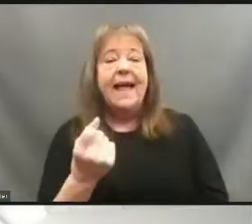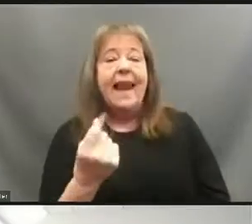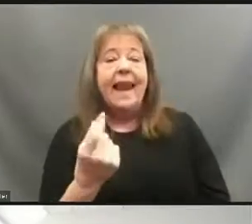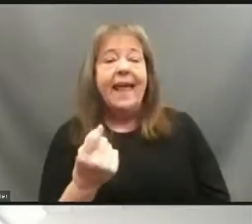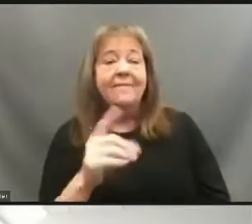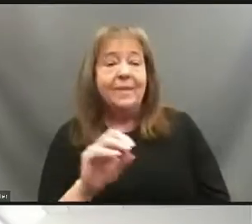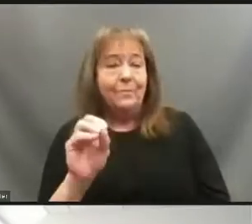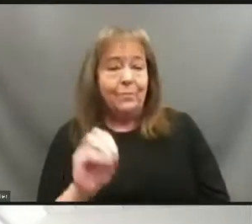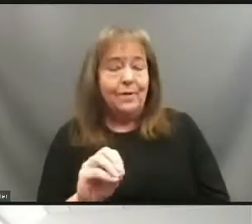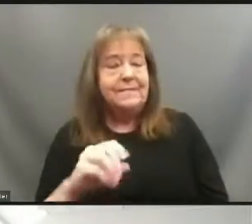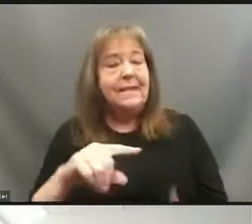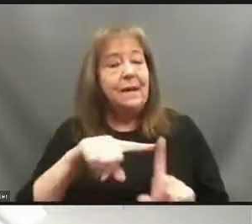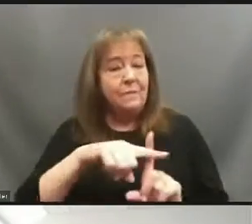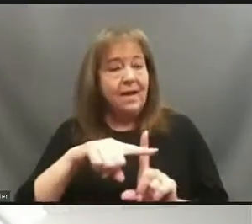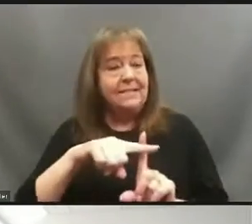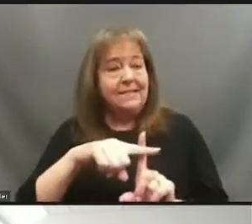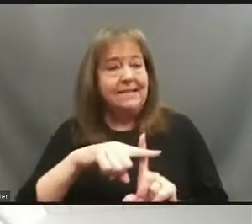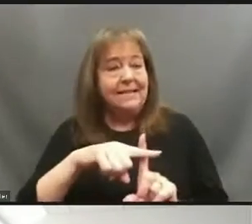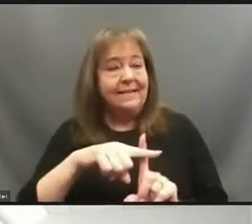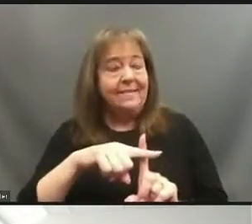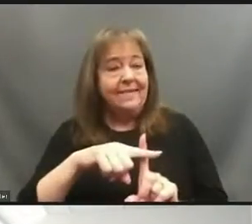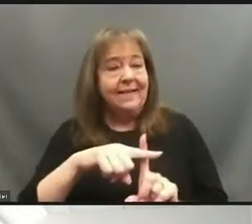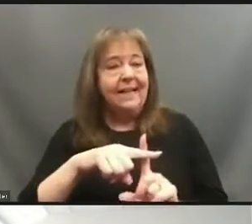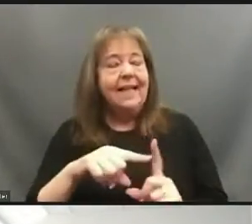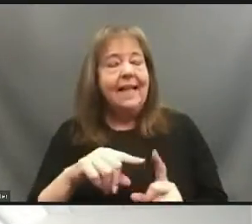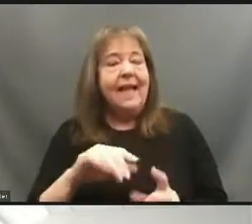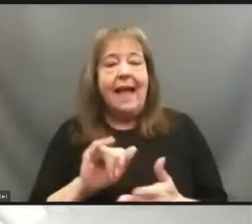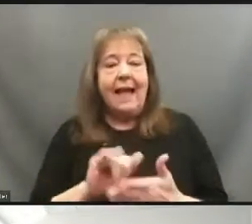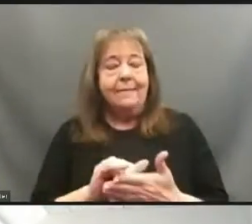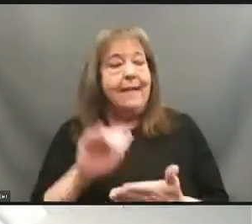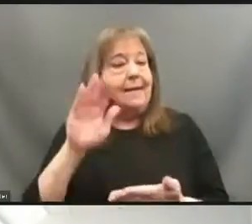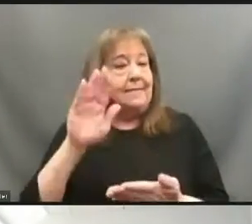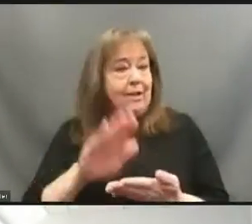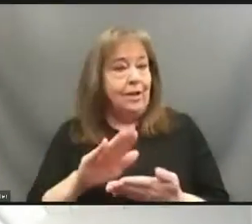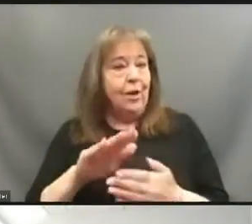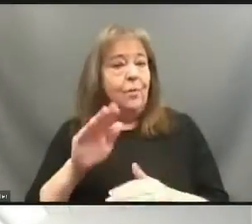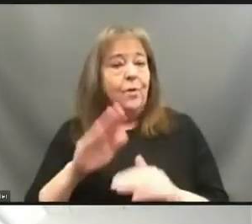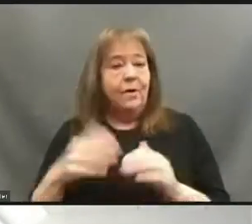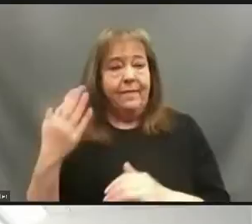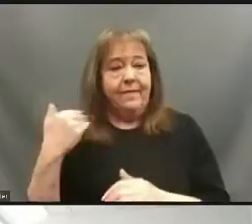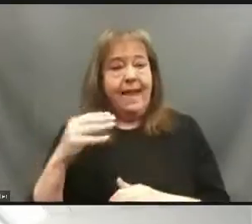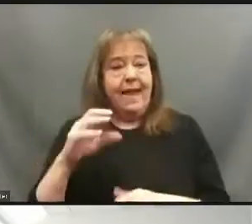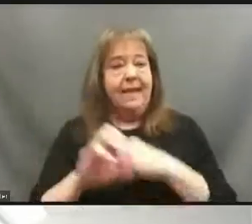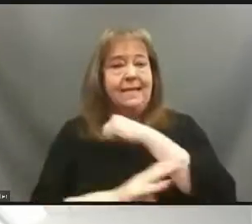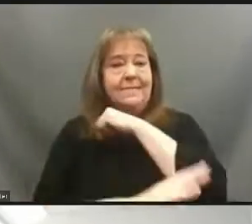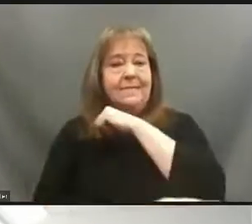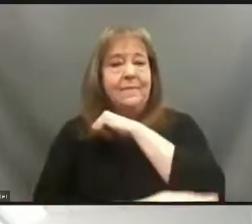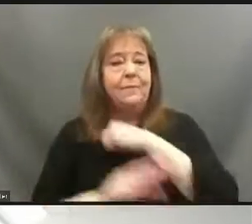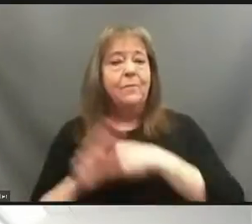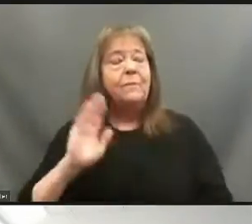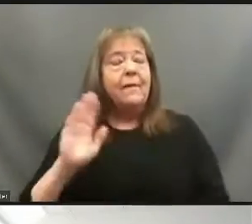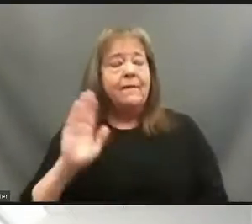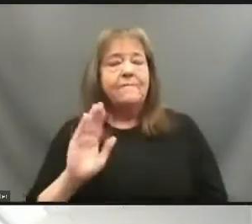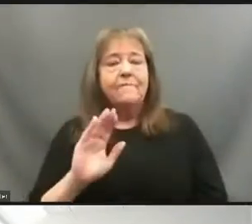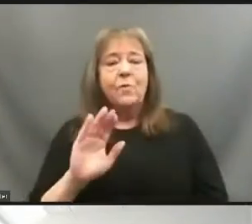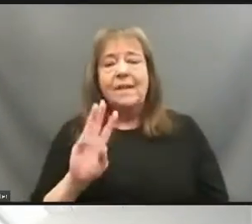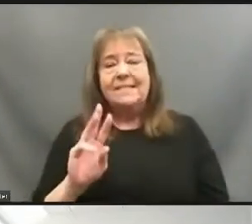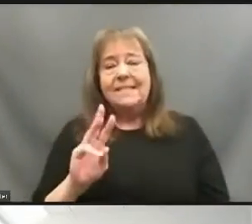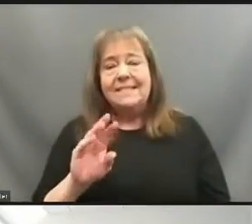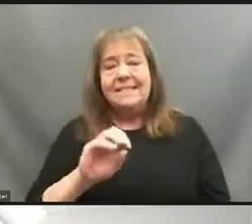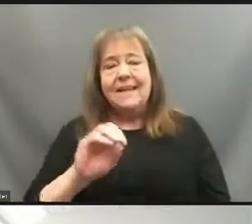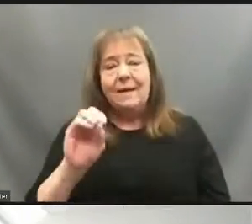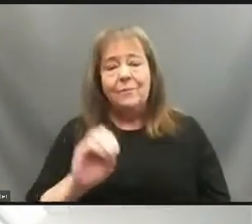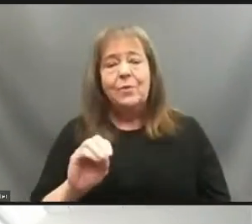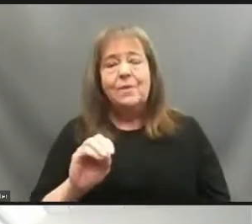11% positivity rate, which is down from September. We were at 16% of all tests were positive, and down